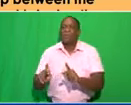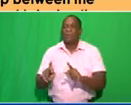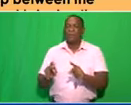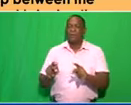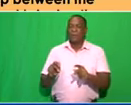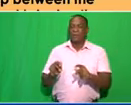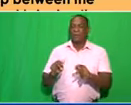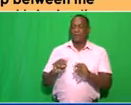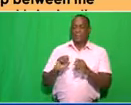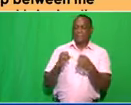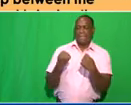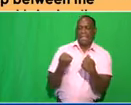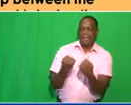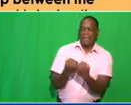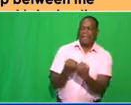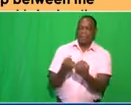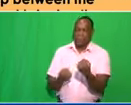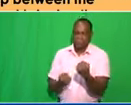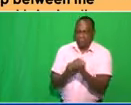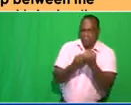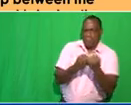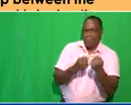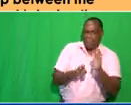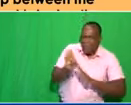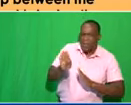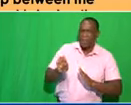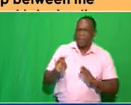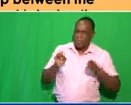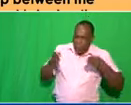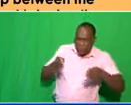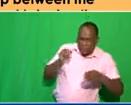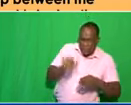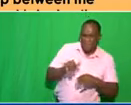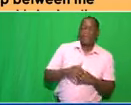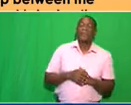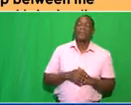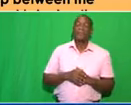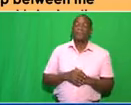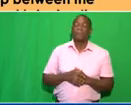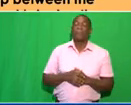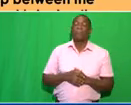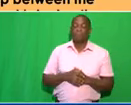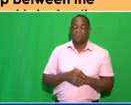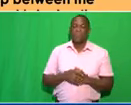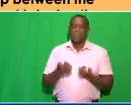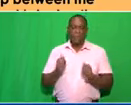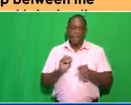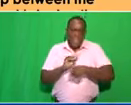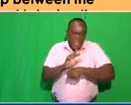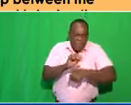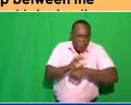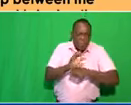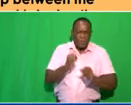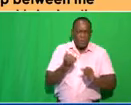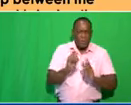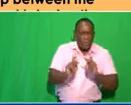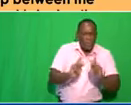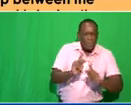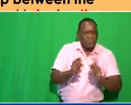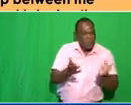society, of the communities in which they live, also being able to influence other persons to try